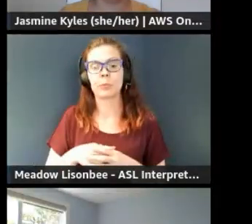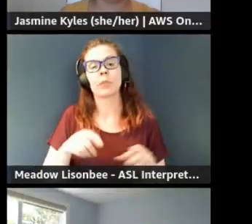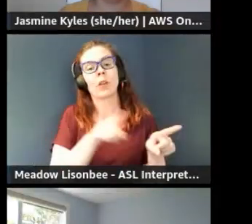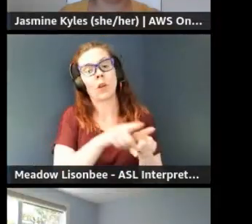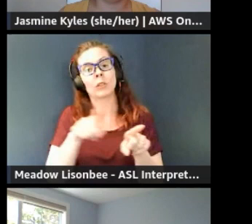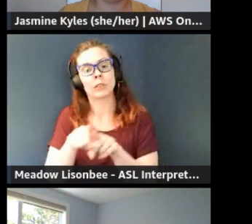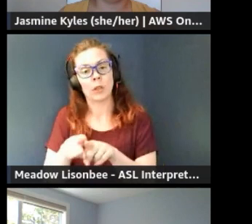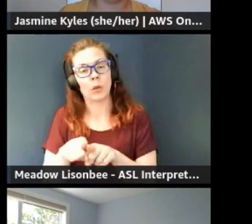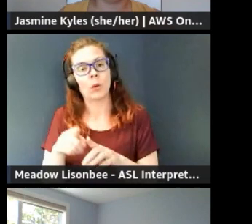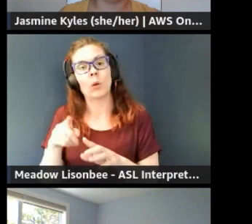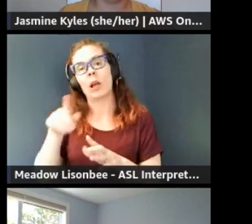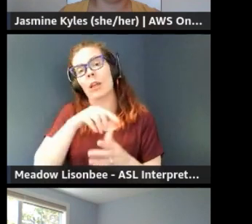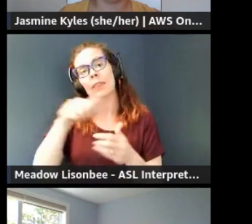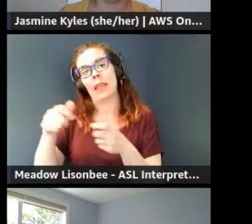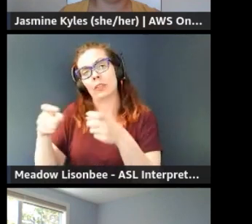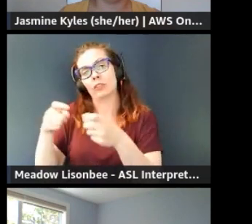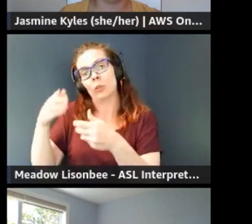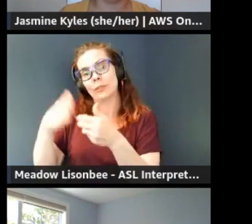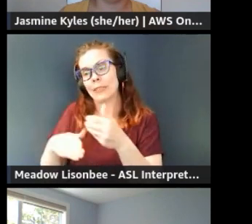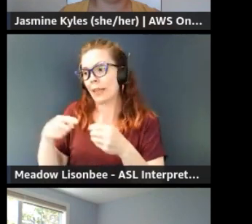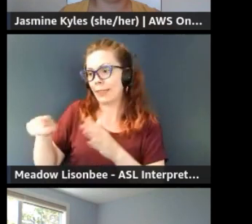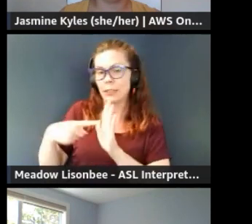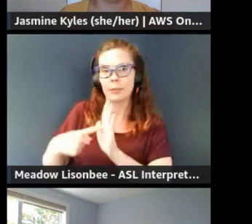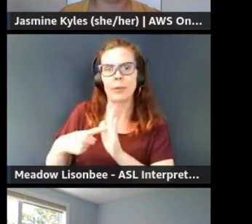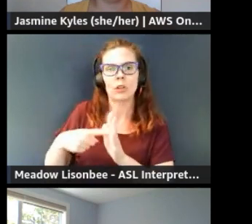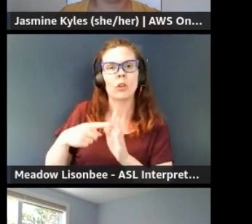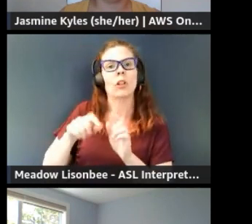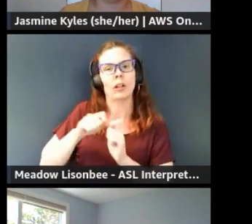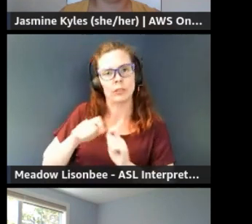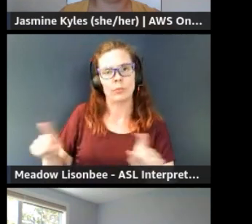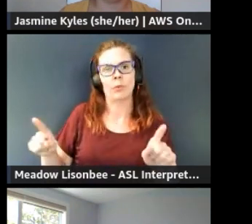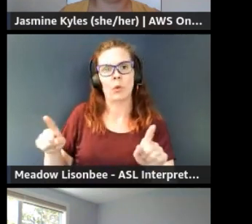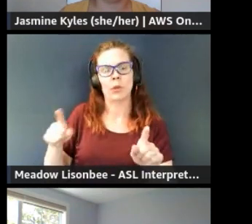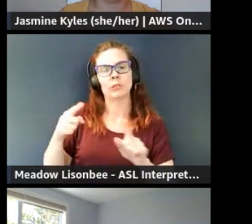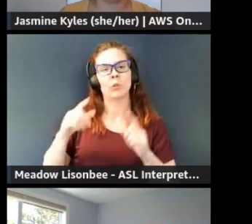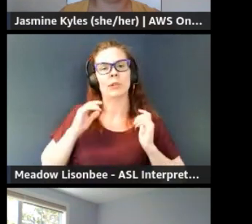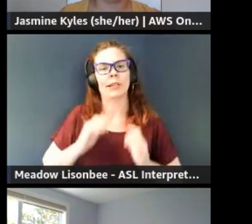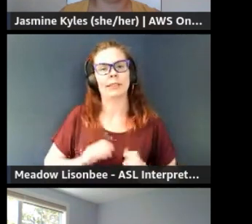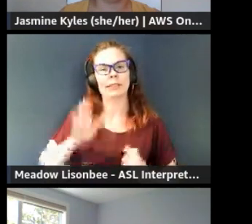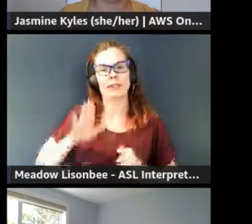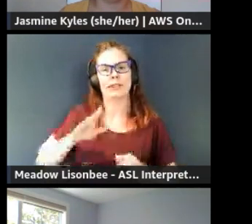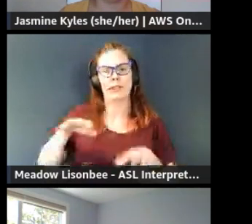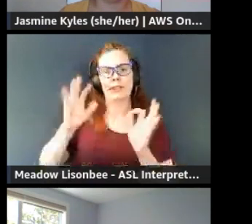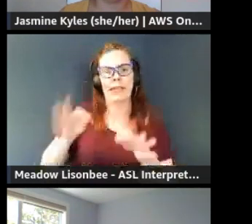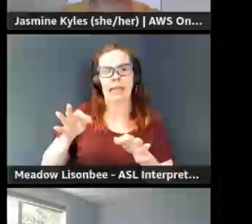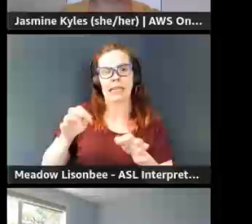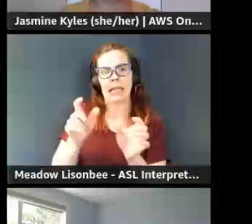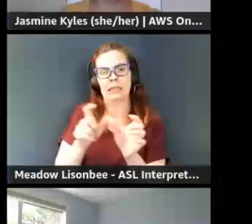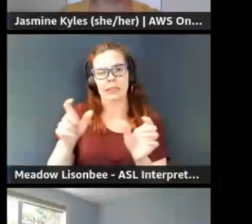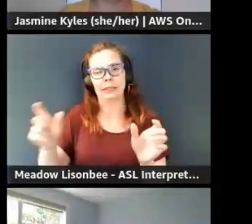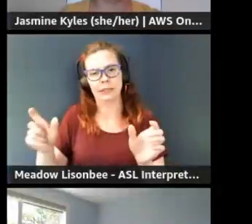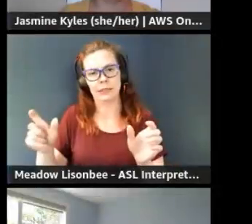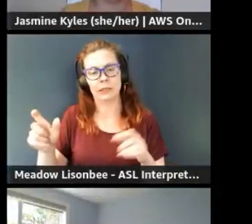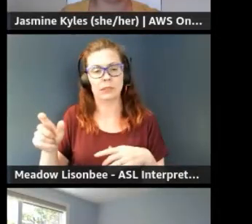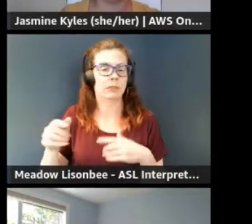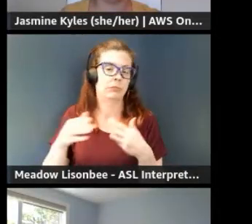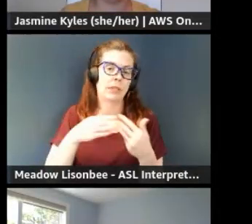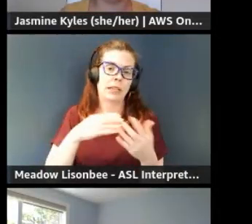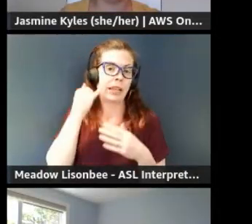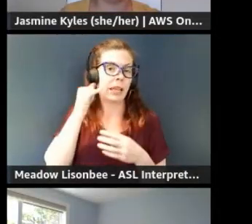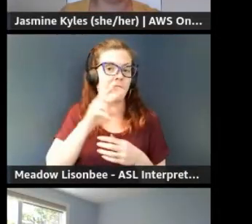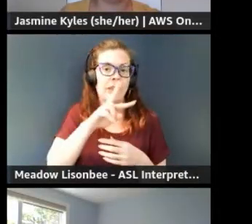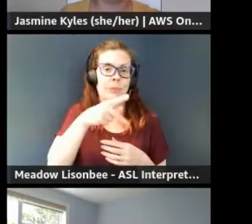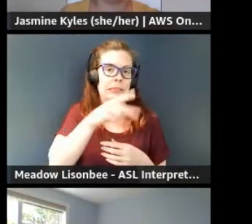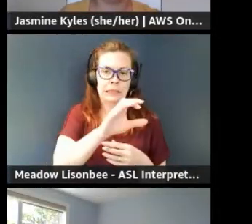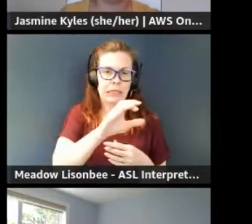Subsequently, on the control side, these models are then deployed into customers' dedicated instances, and even if they're in VPC